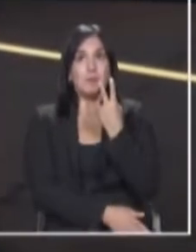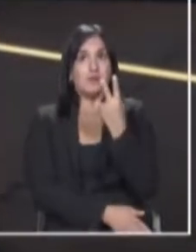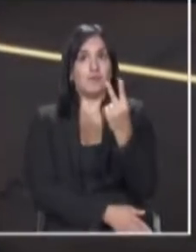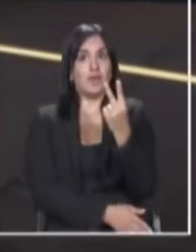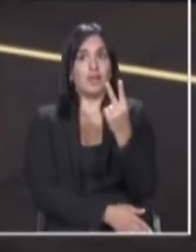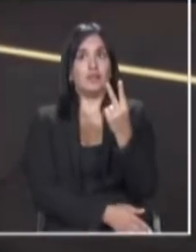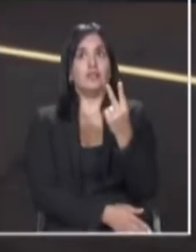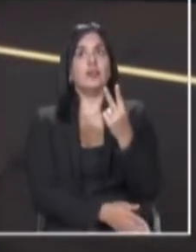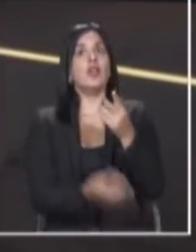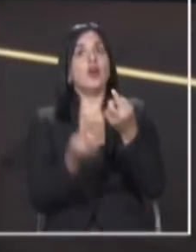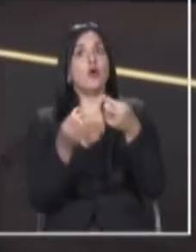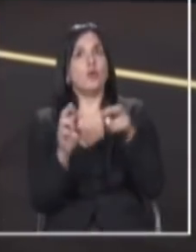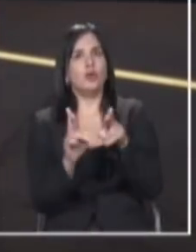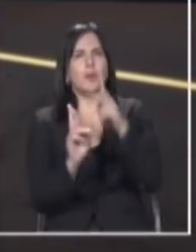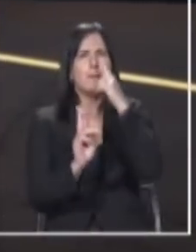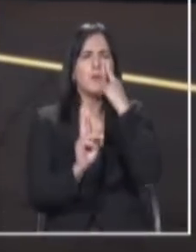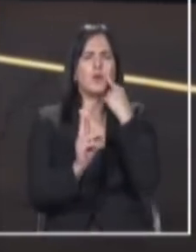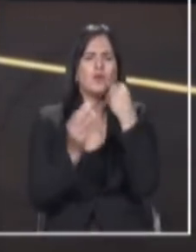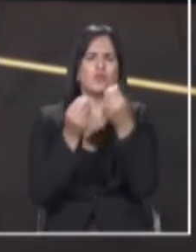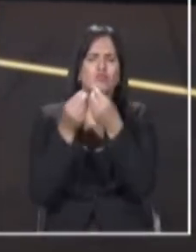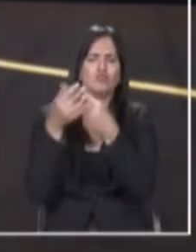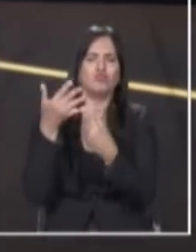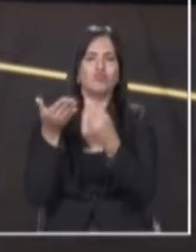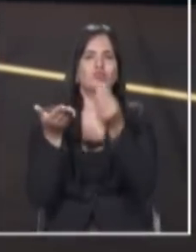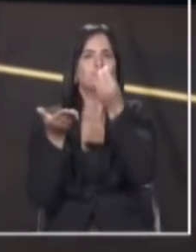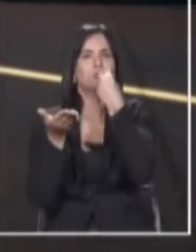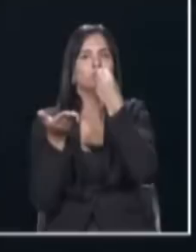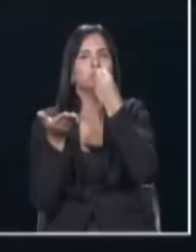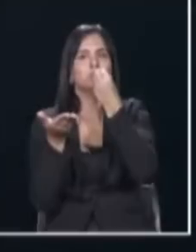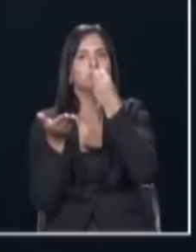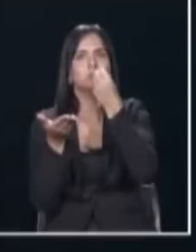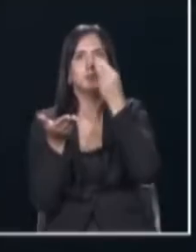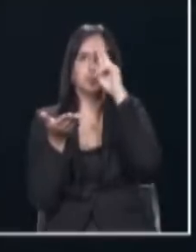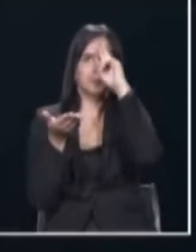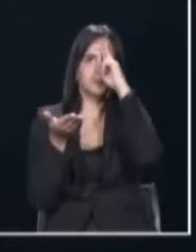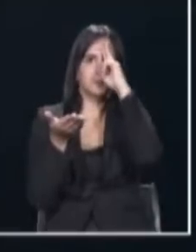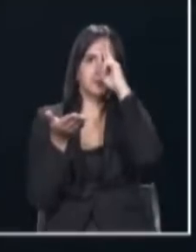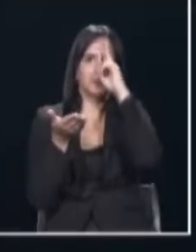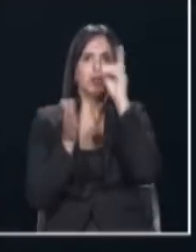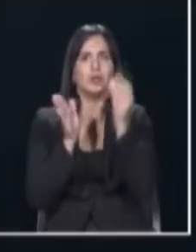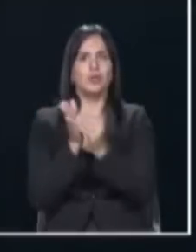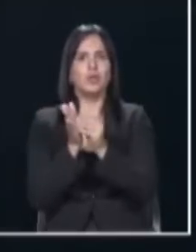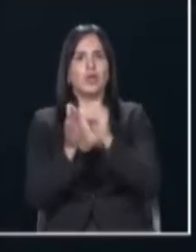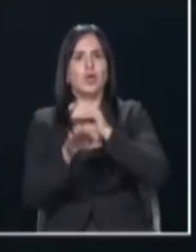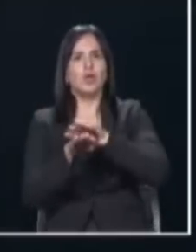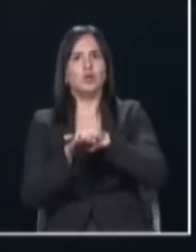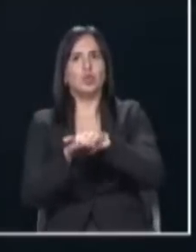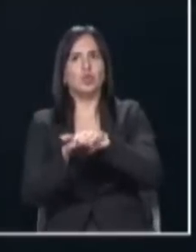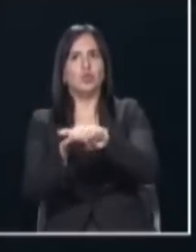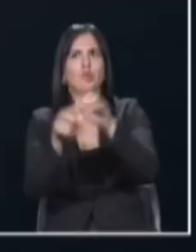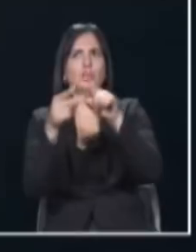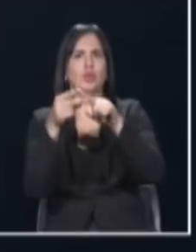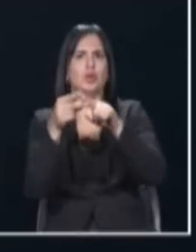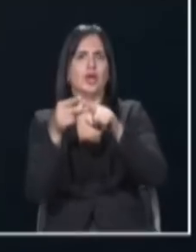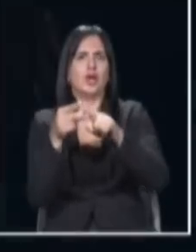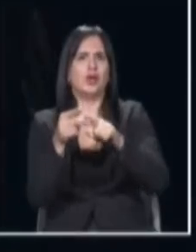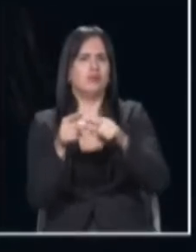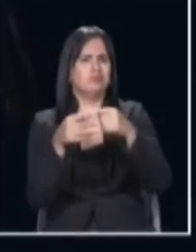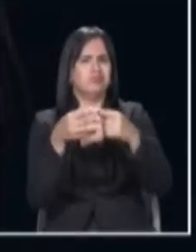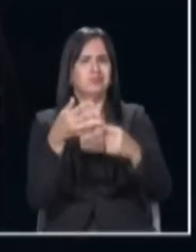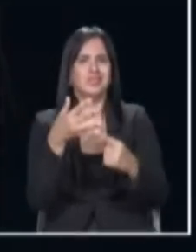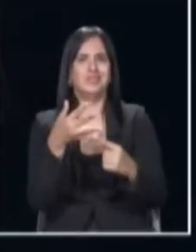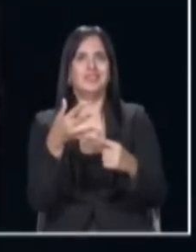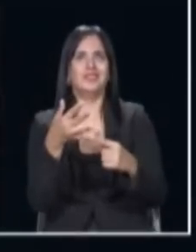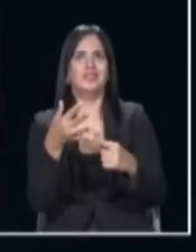Beagle I had the opportunity to taste many exotic fruits including tortoises iguanas and armadillos